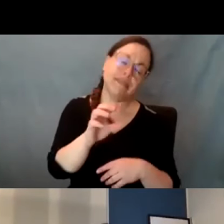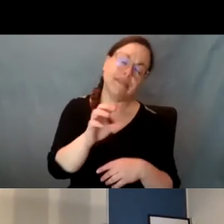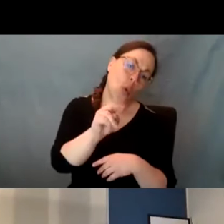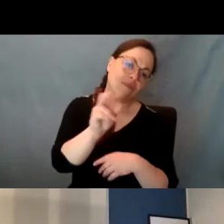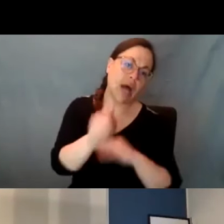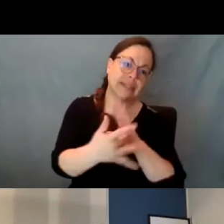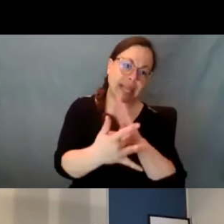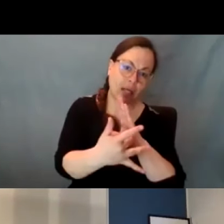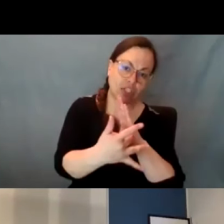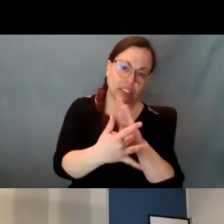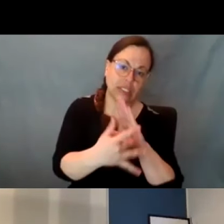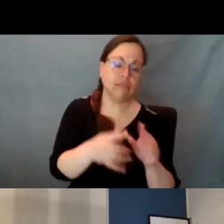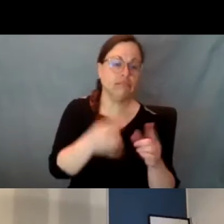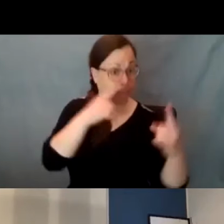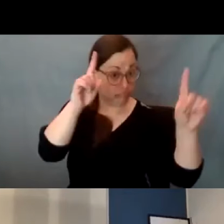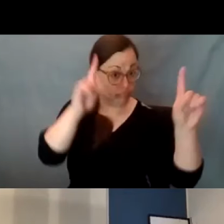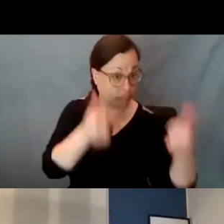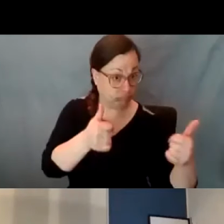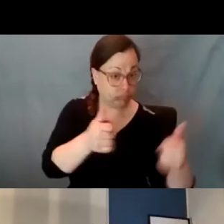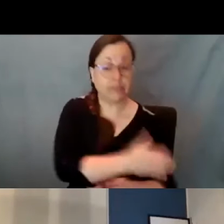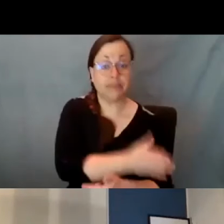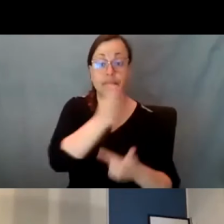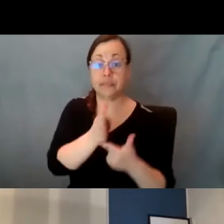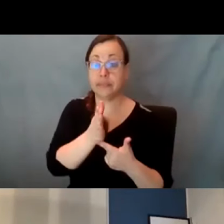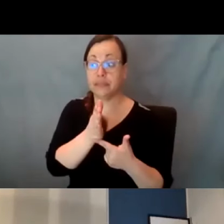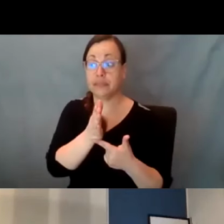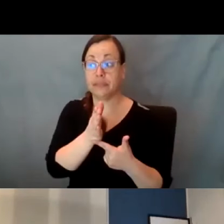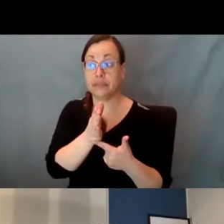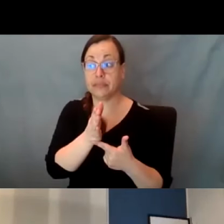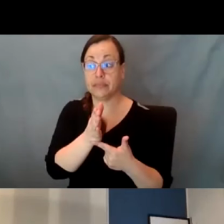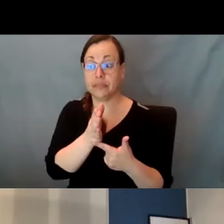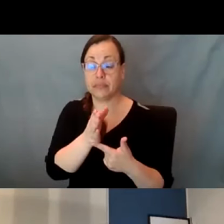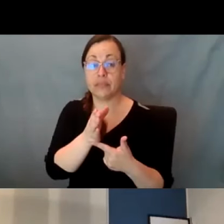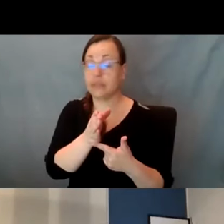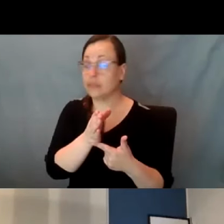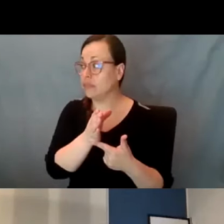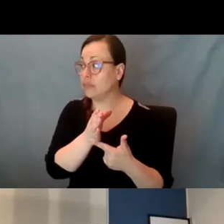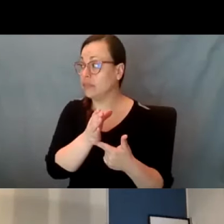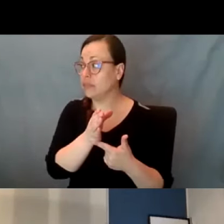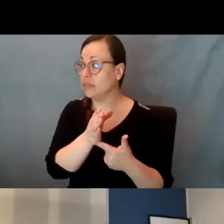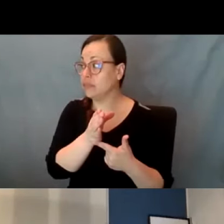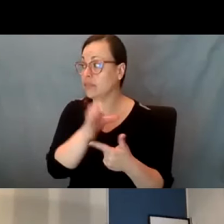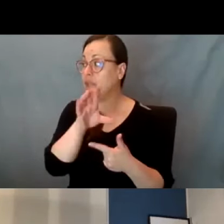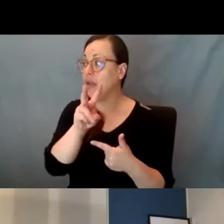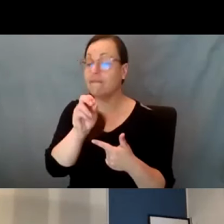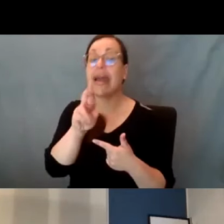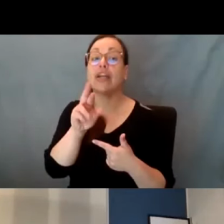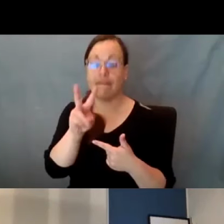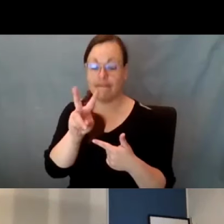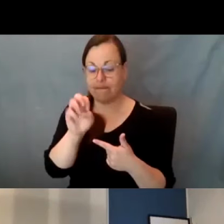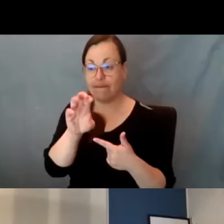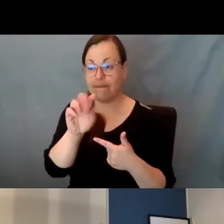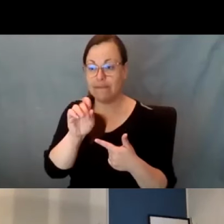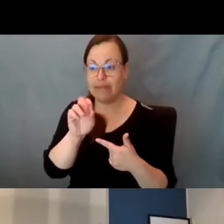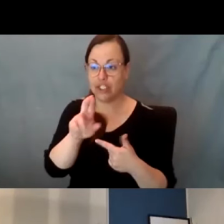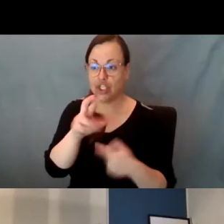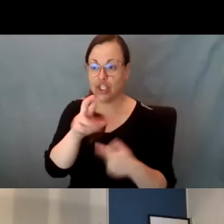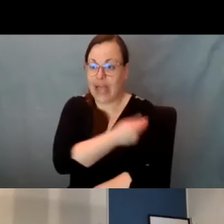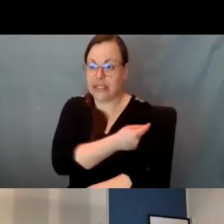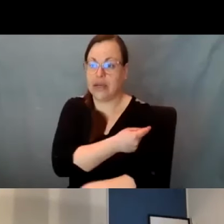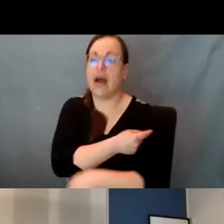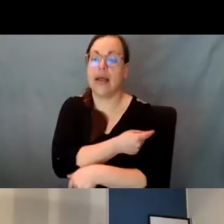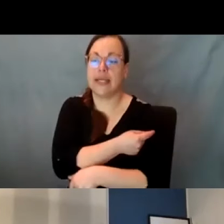results of efficacy. We have the vector-borne vector vaccines. These are the vaccines that are constructed when you use another